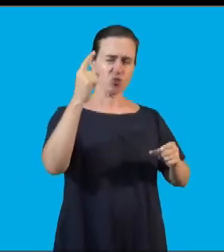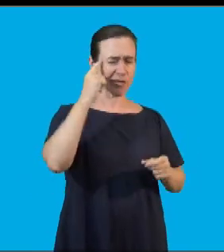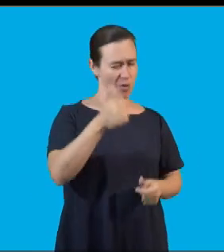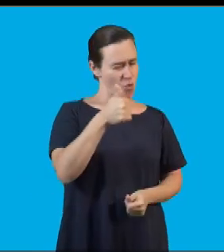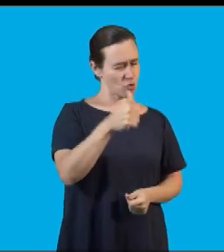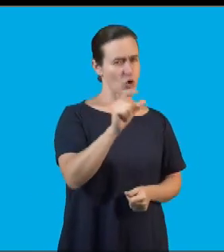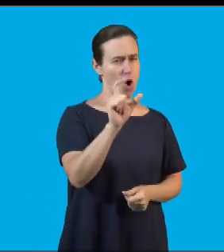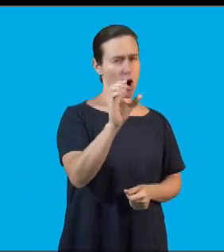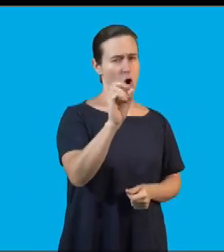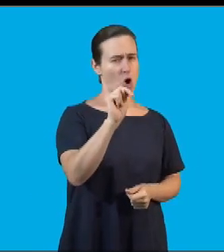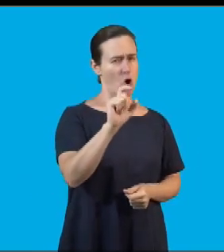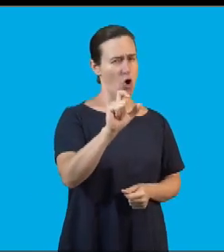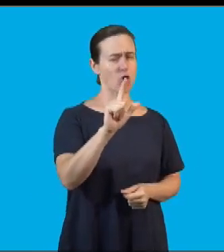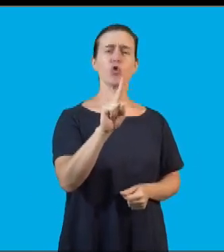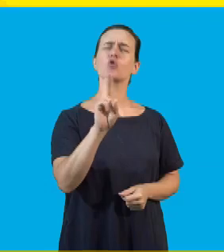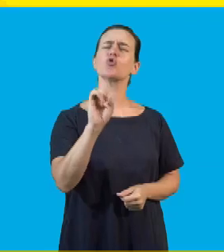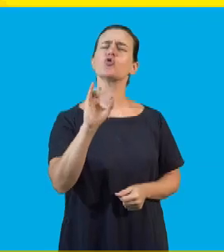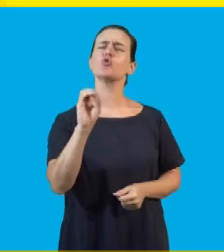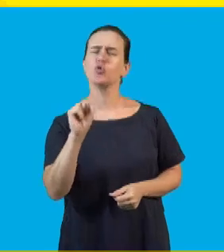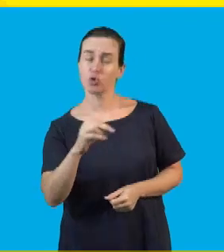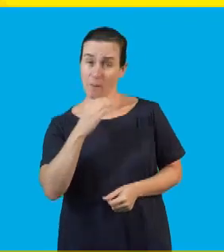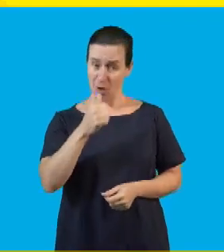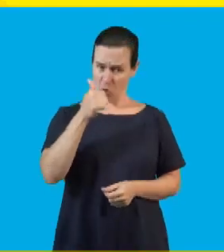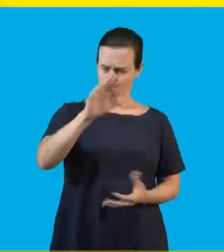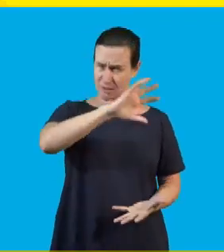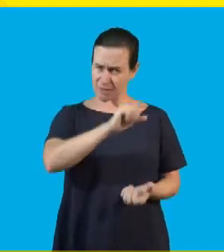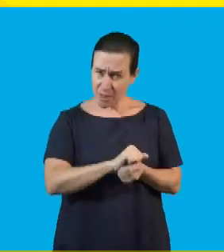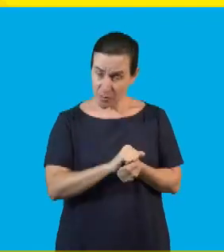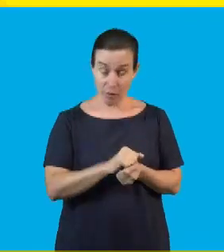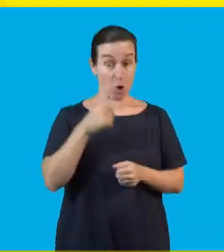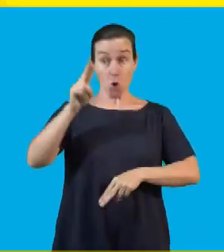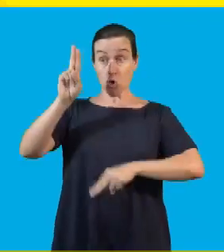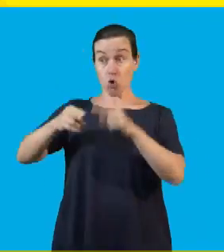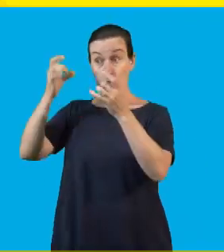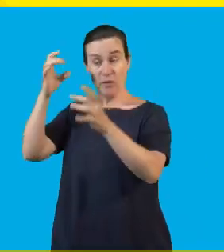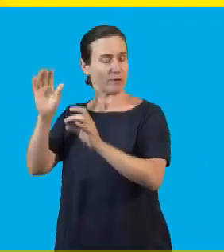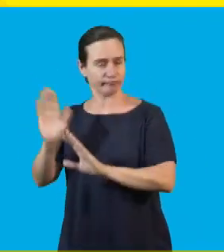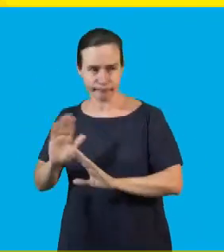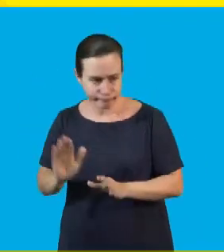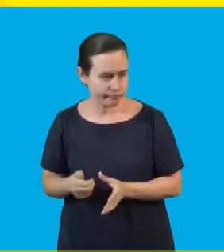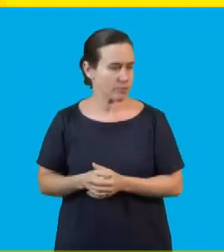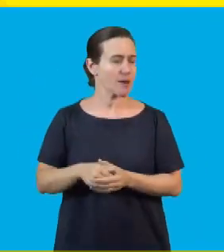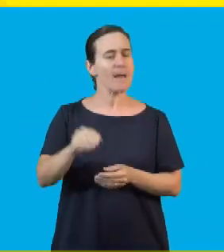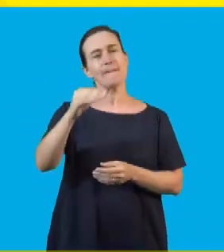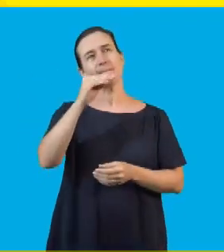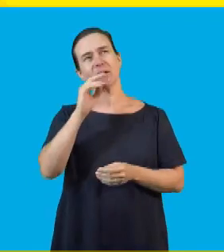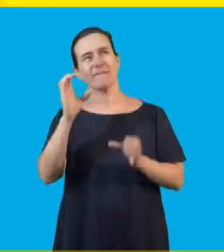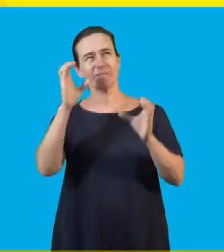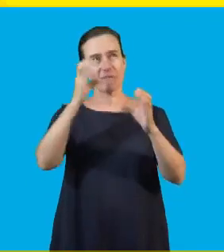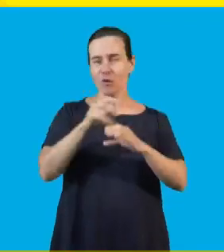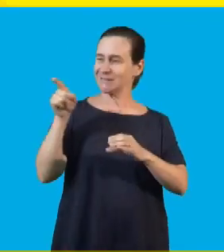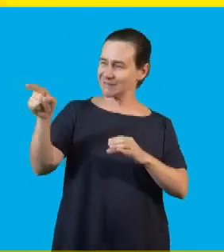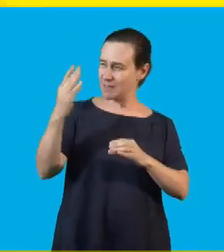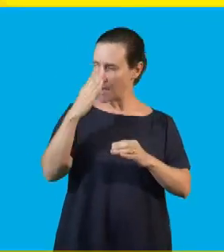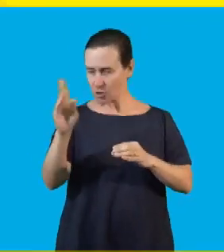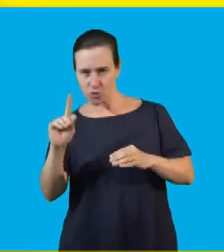appropriate conclusion? So you've been taught that conclusions summarize, they don't introduce new information, they emphasize the